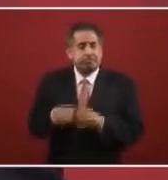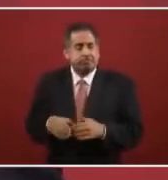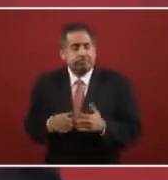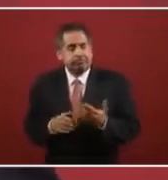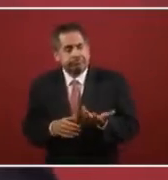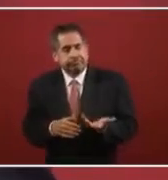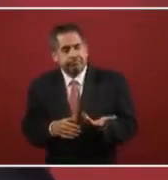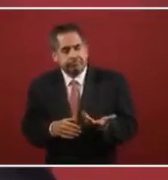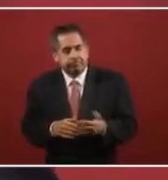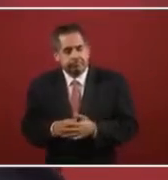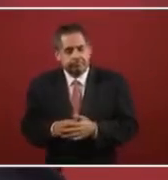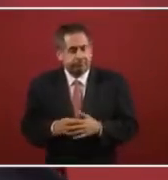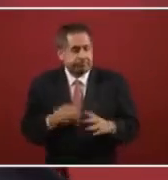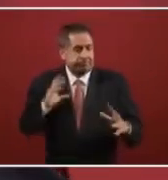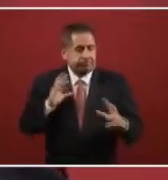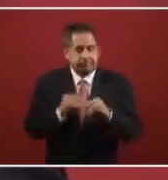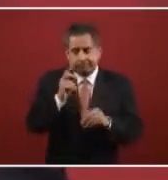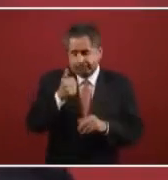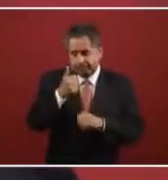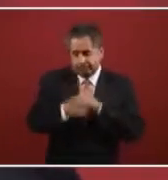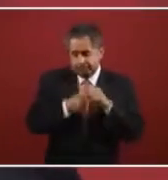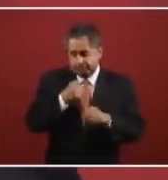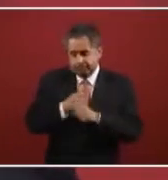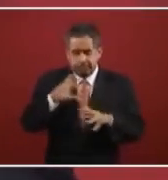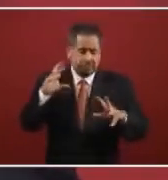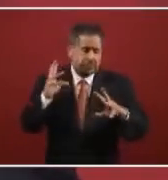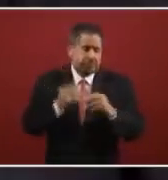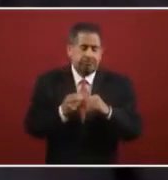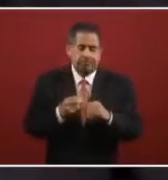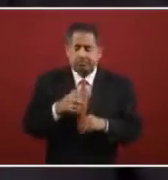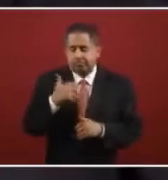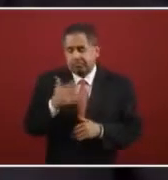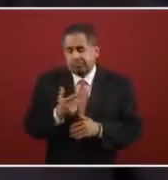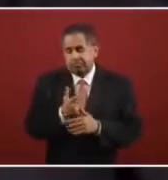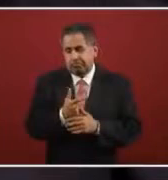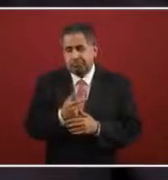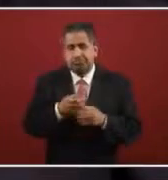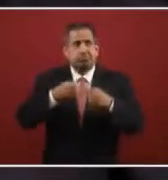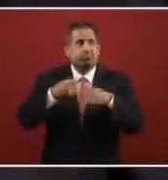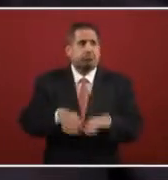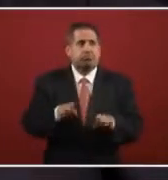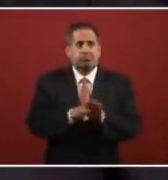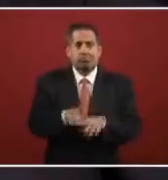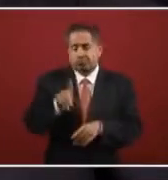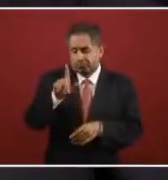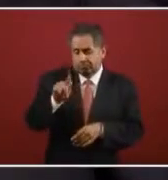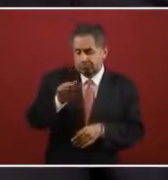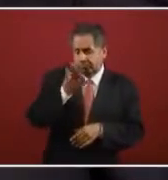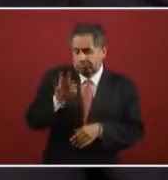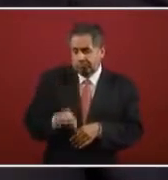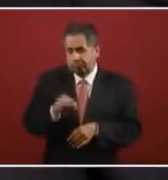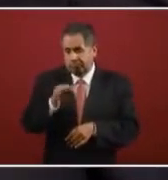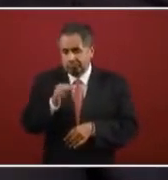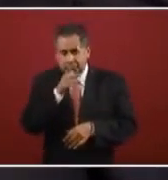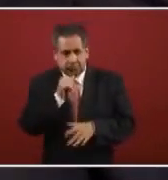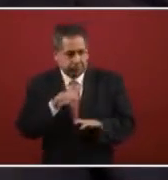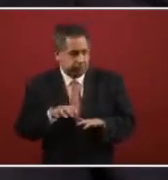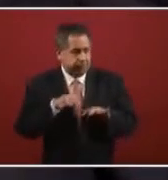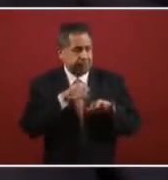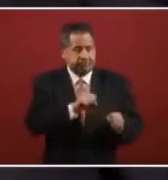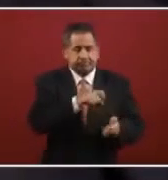were losing. So the 36 years, they lost about 70% of its buying